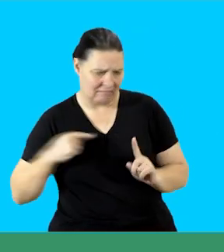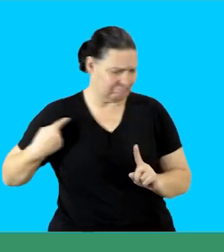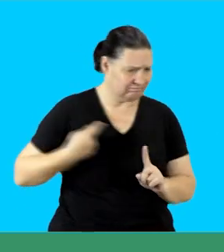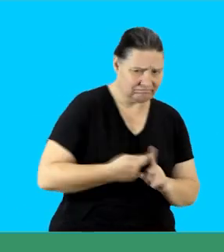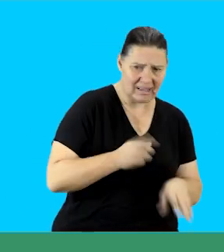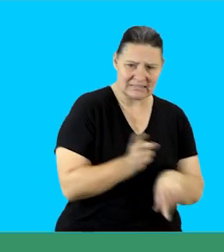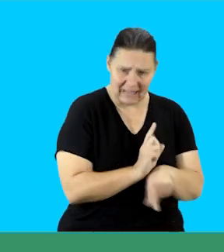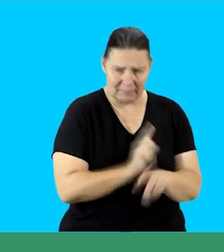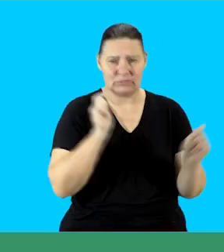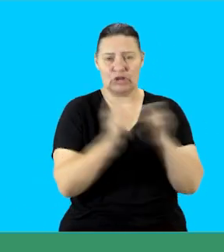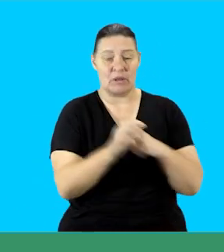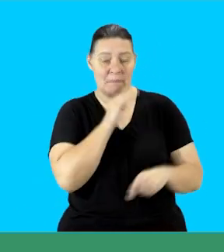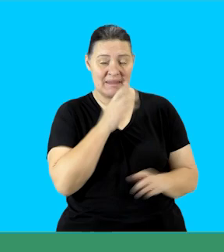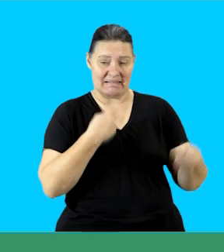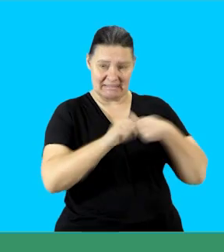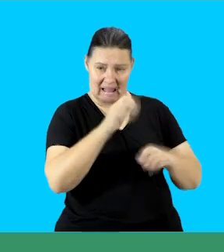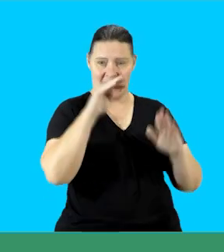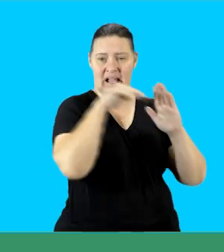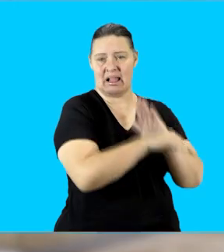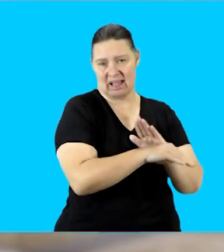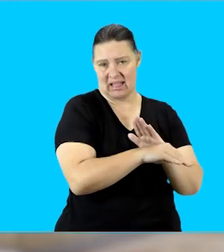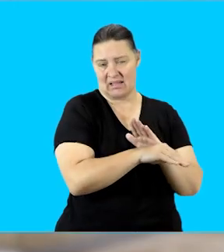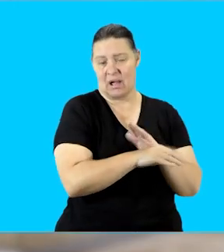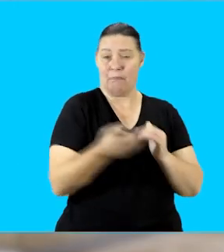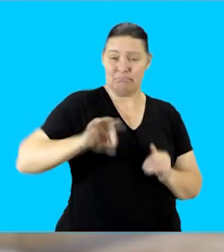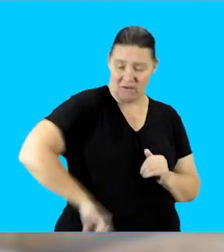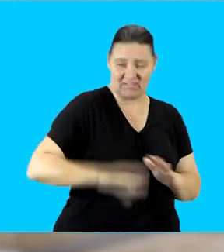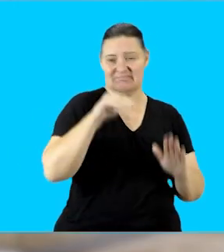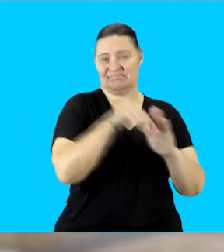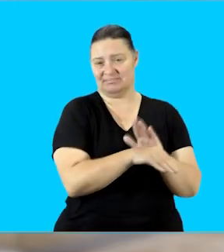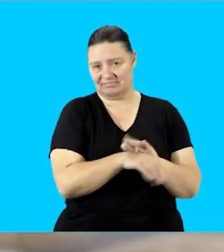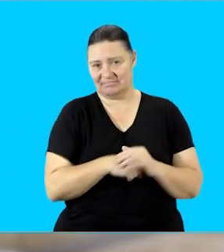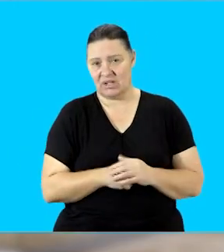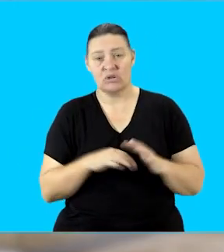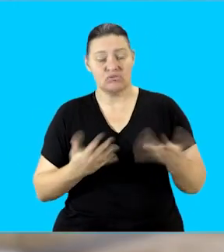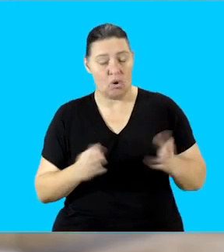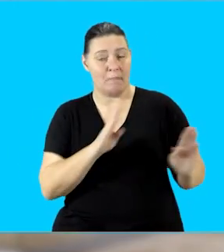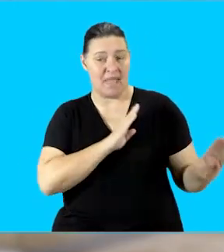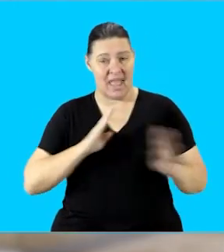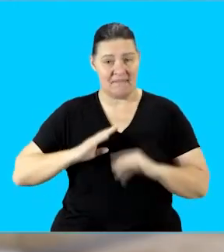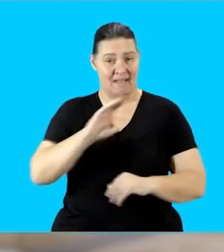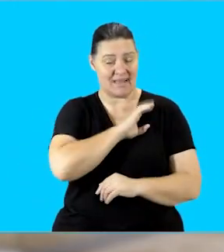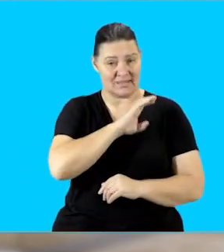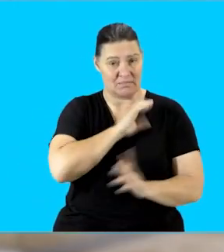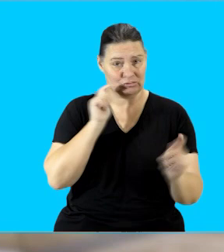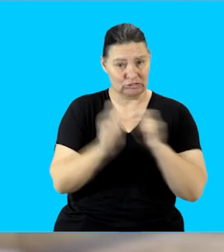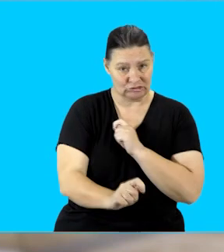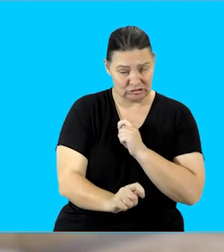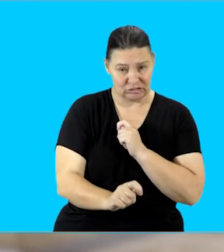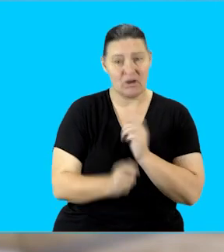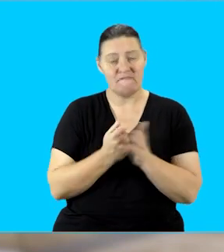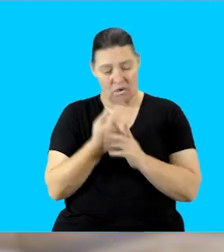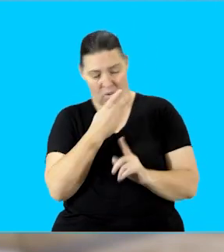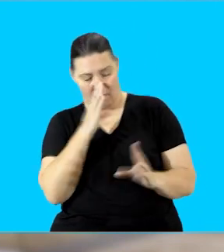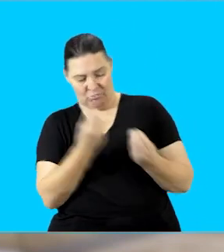in sales and profits. Obviously, if the behavior of consumers change towards our